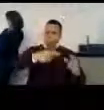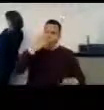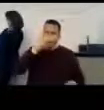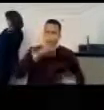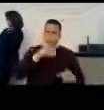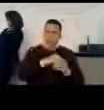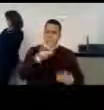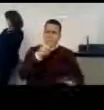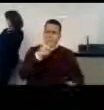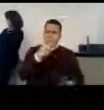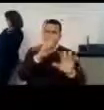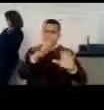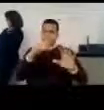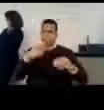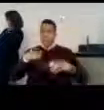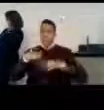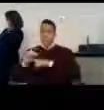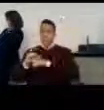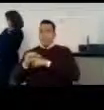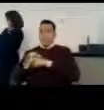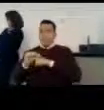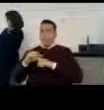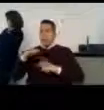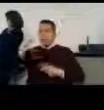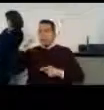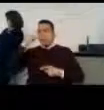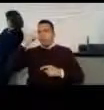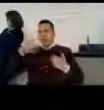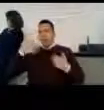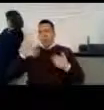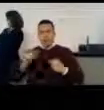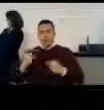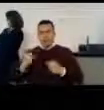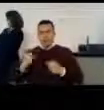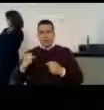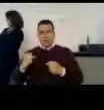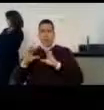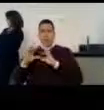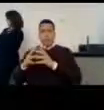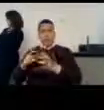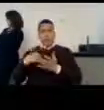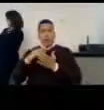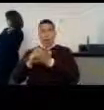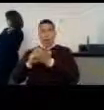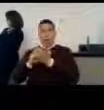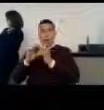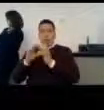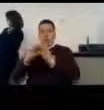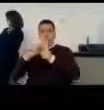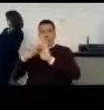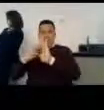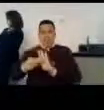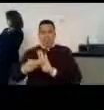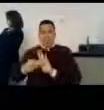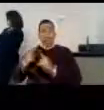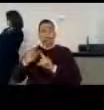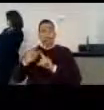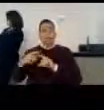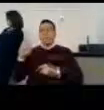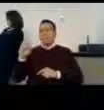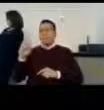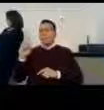classification. I'm trained as a mental health clinician. So when I learned classifications, it was under the DSM, which